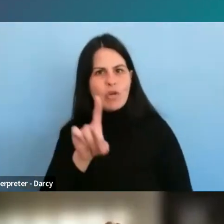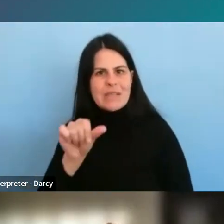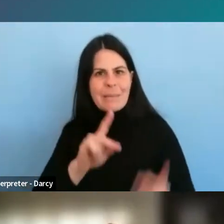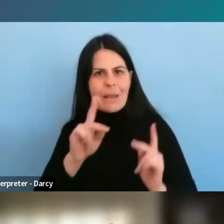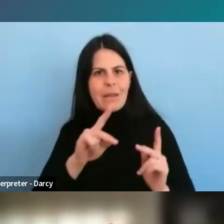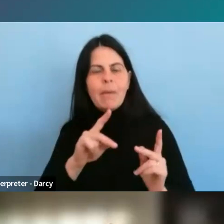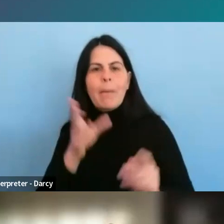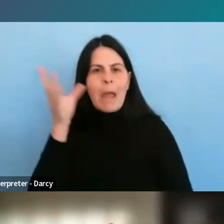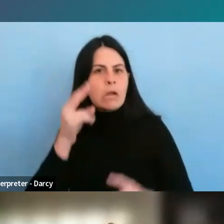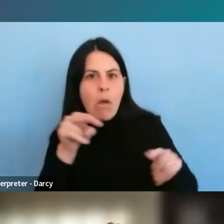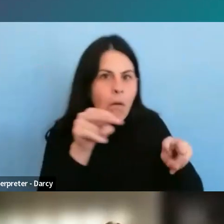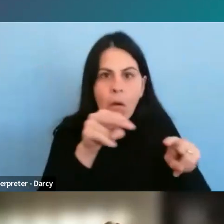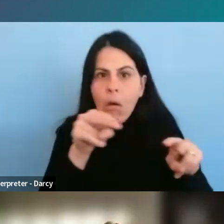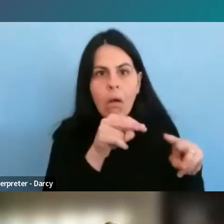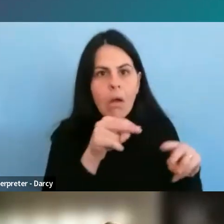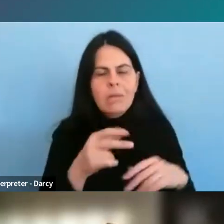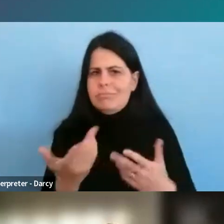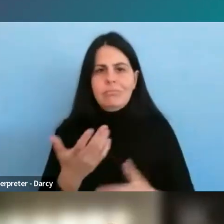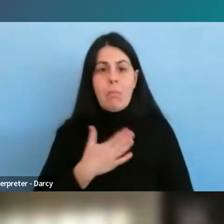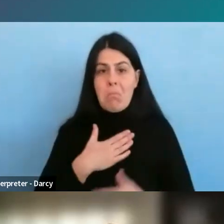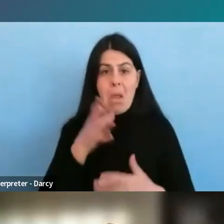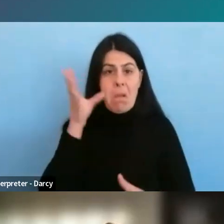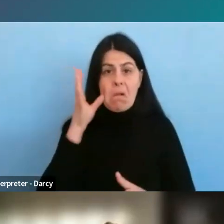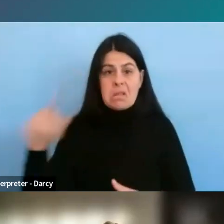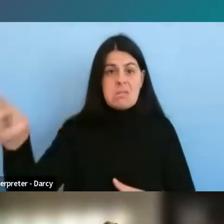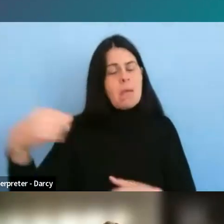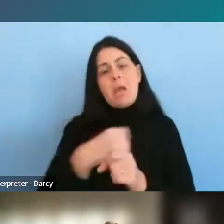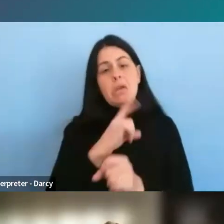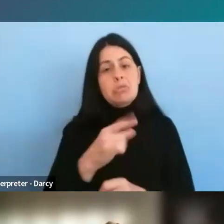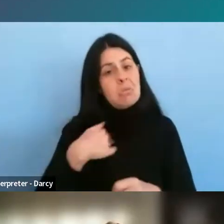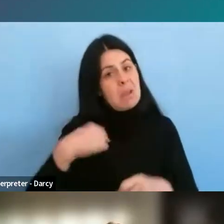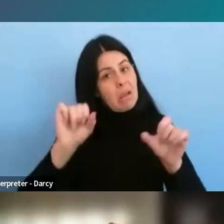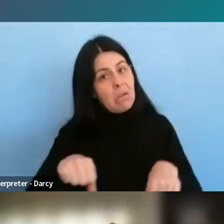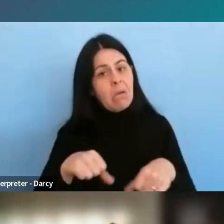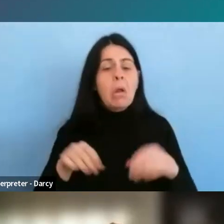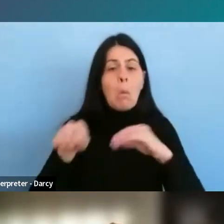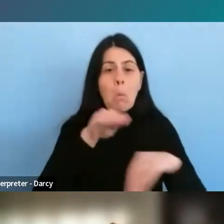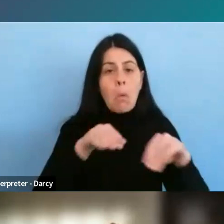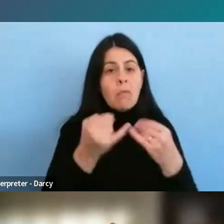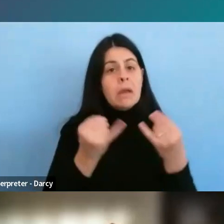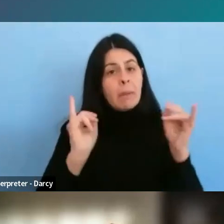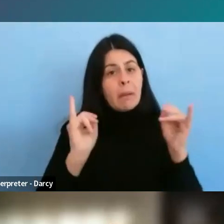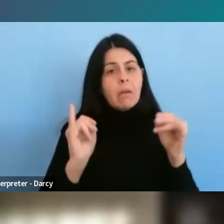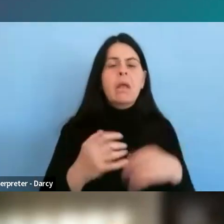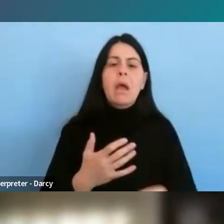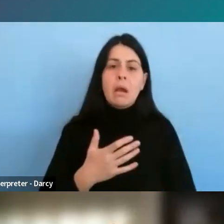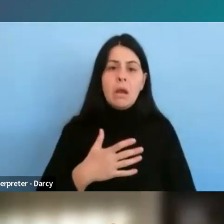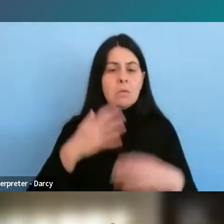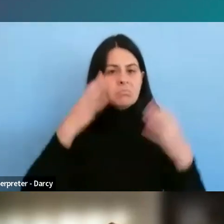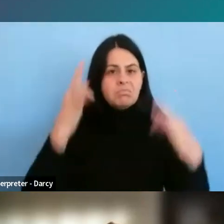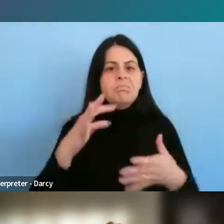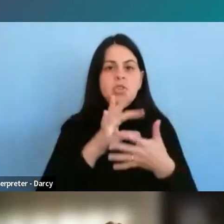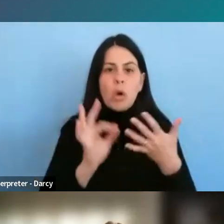much about making sure that I could move independently and make choices independently and